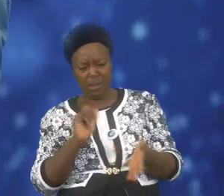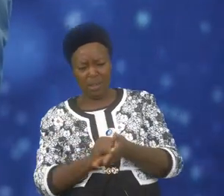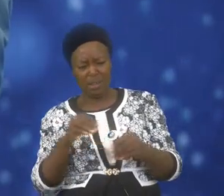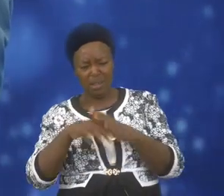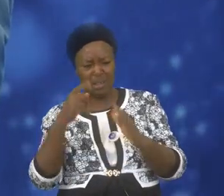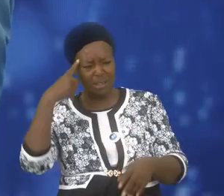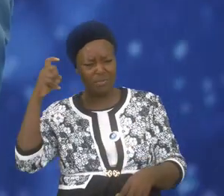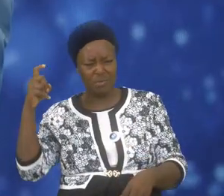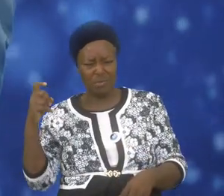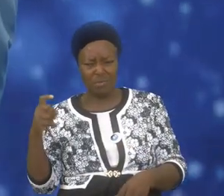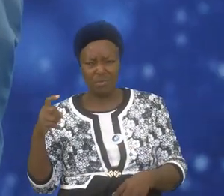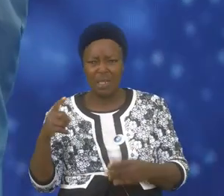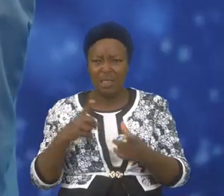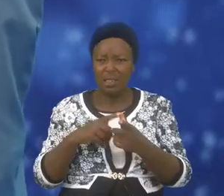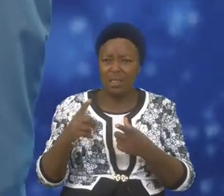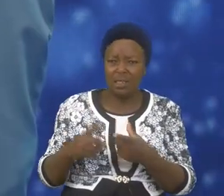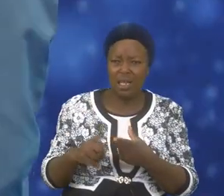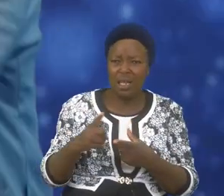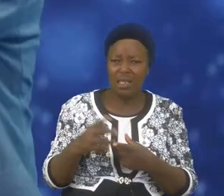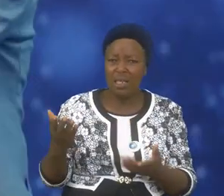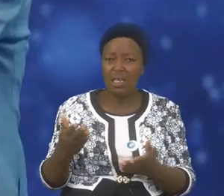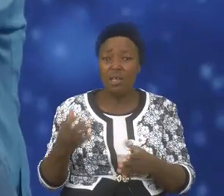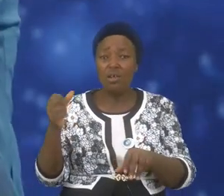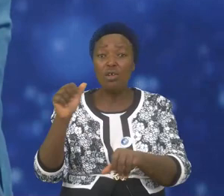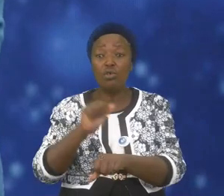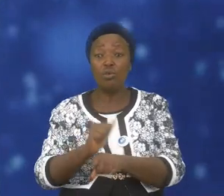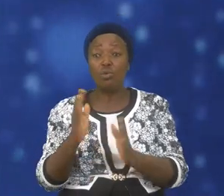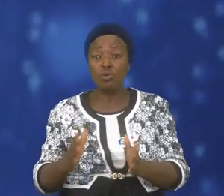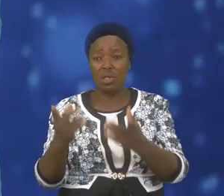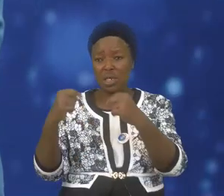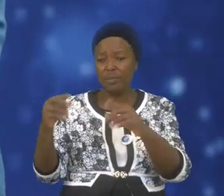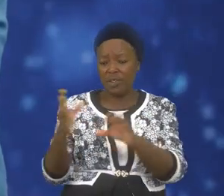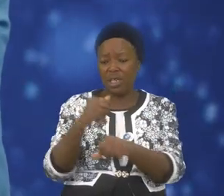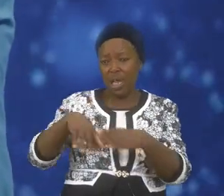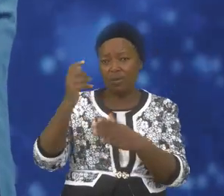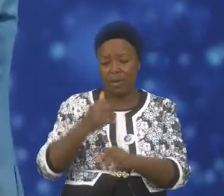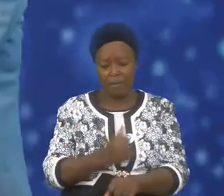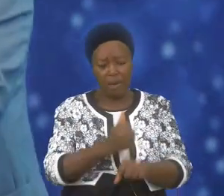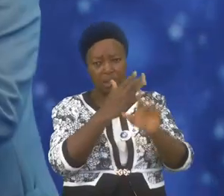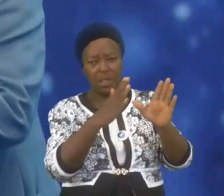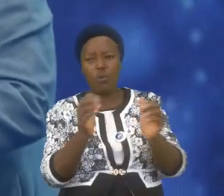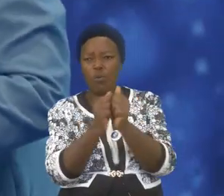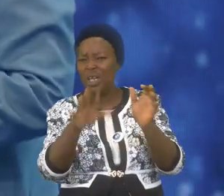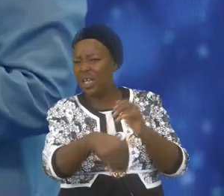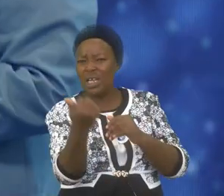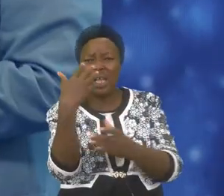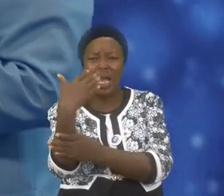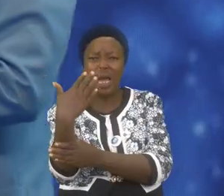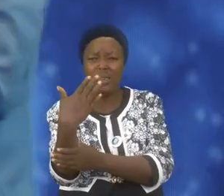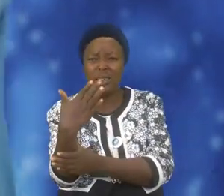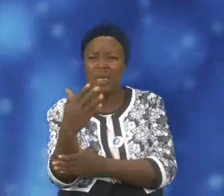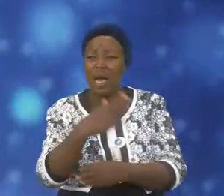mountain without any hand, and that stone was thrown at